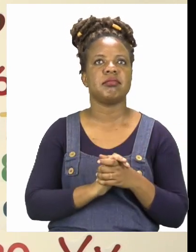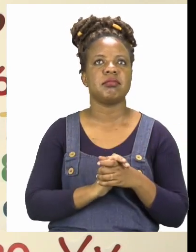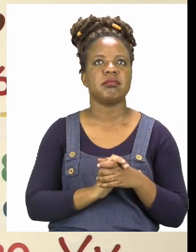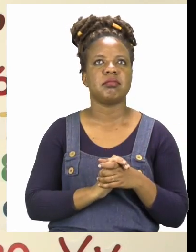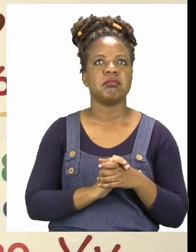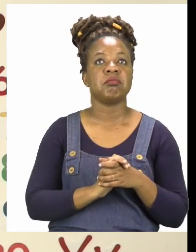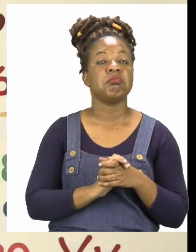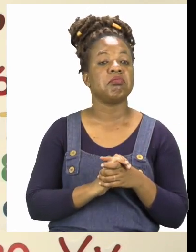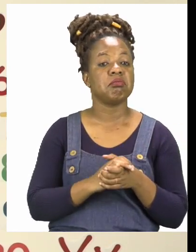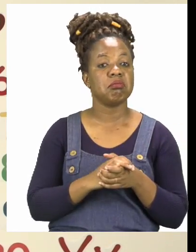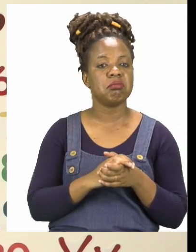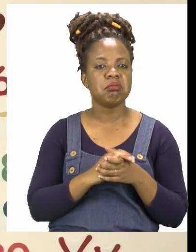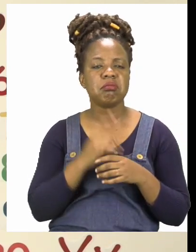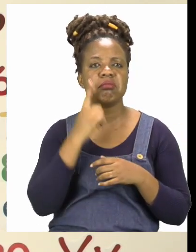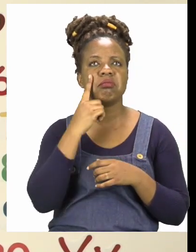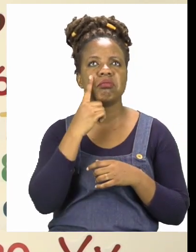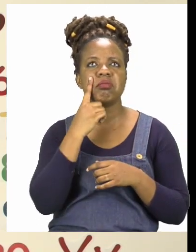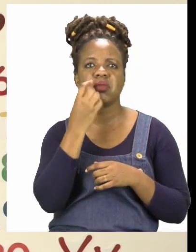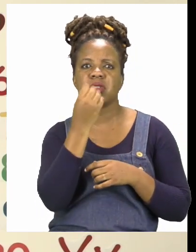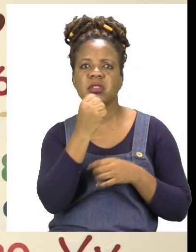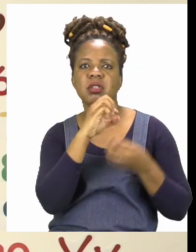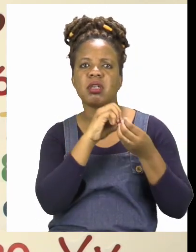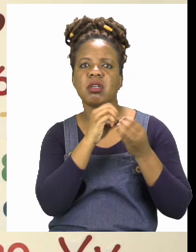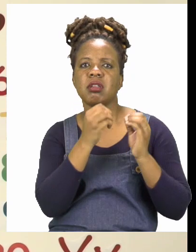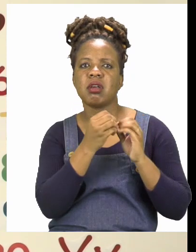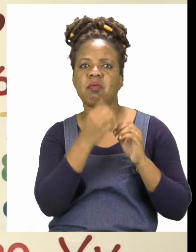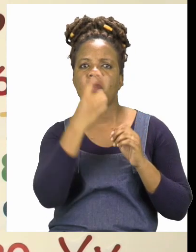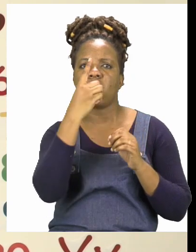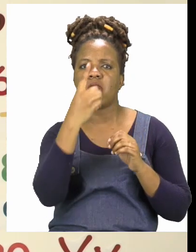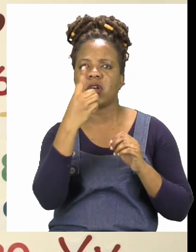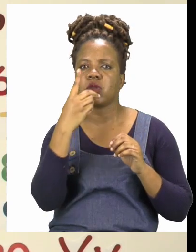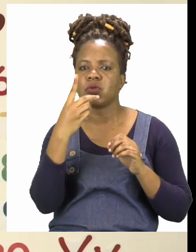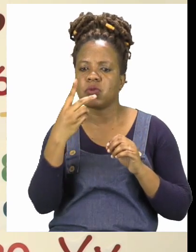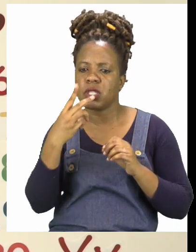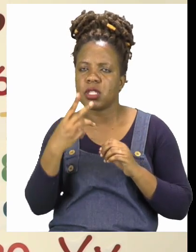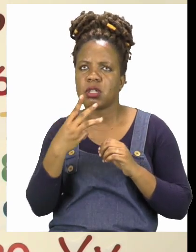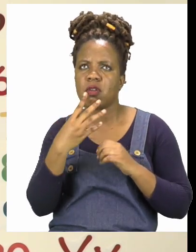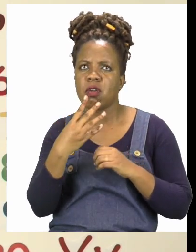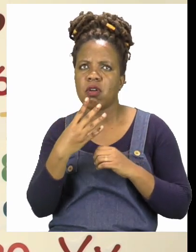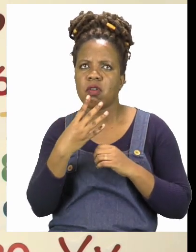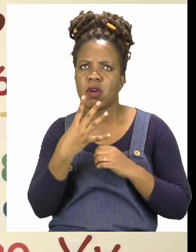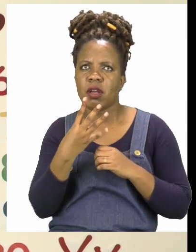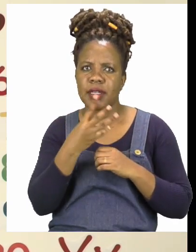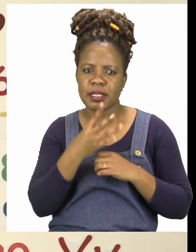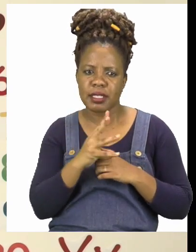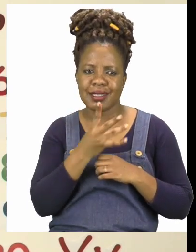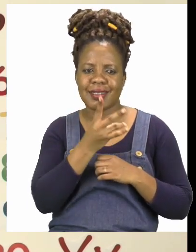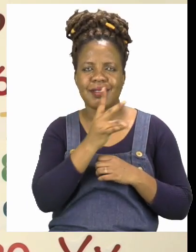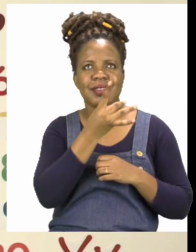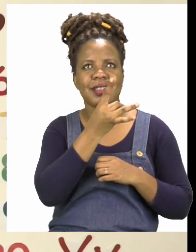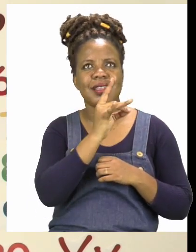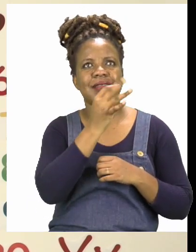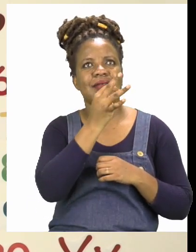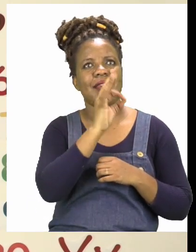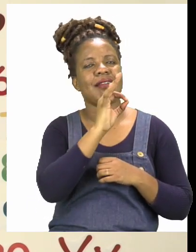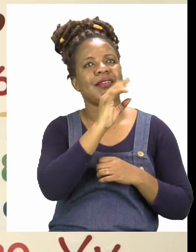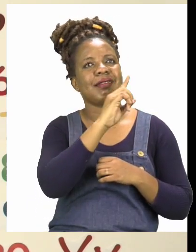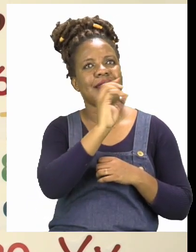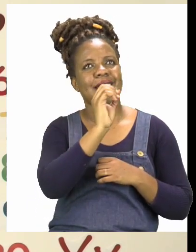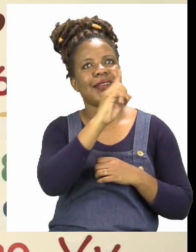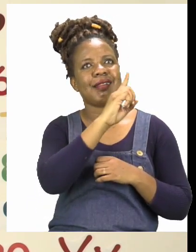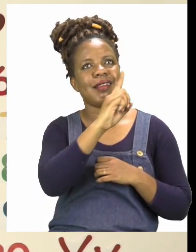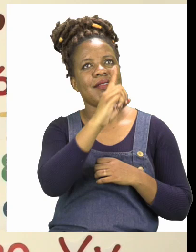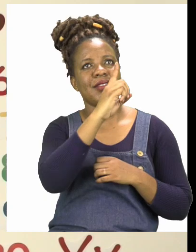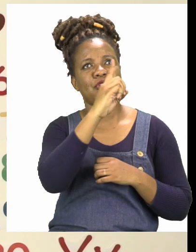has numbers from 1 going all the way round to 12. If we are going in